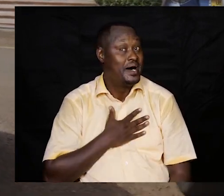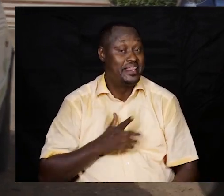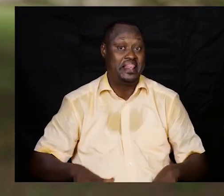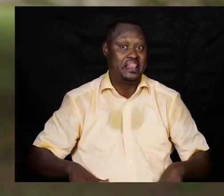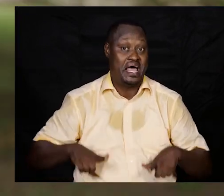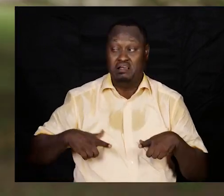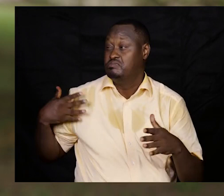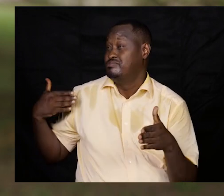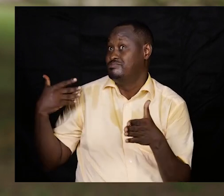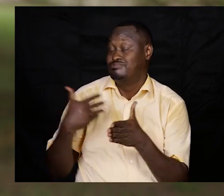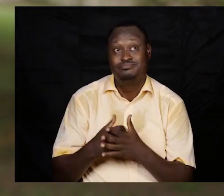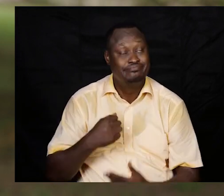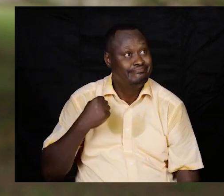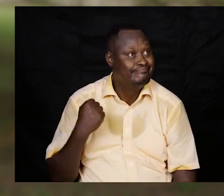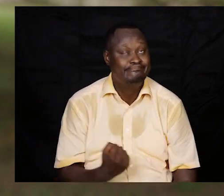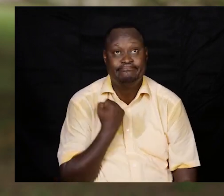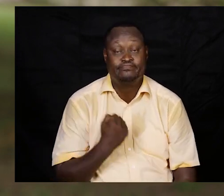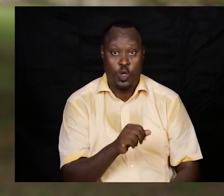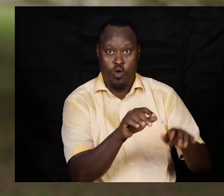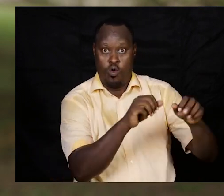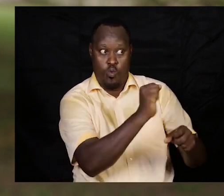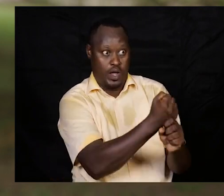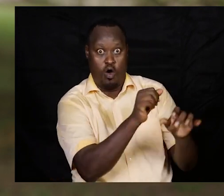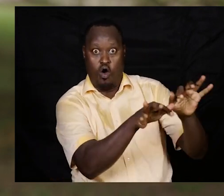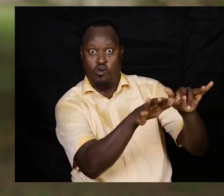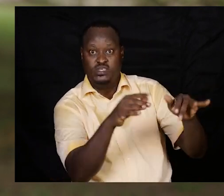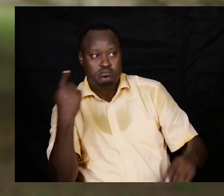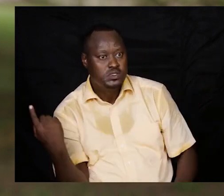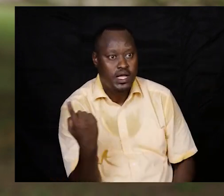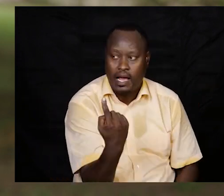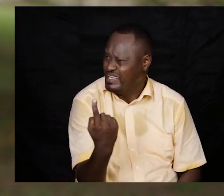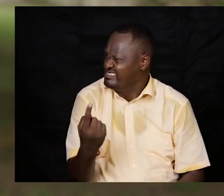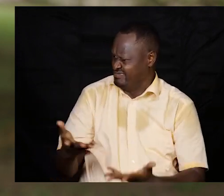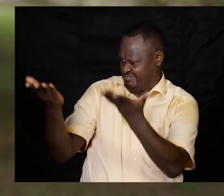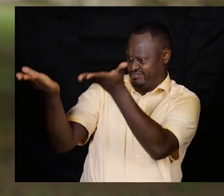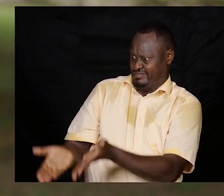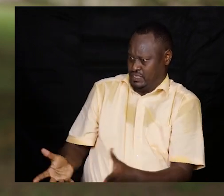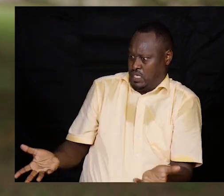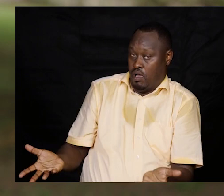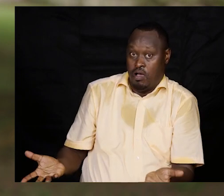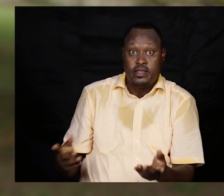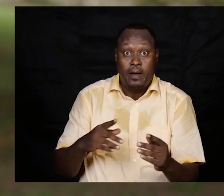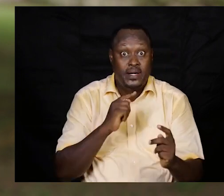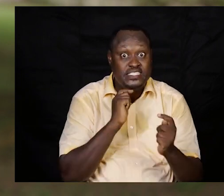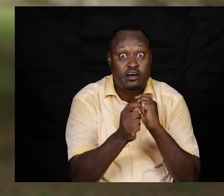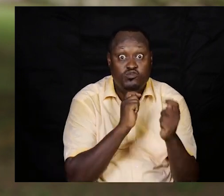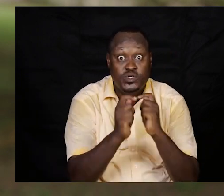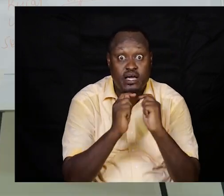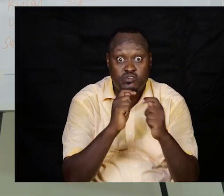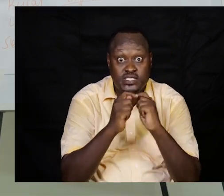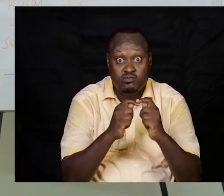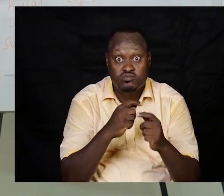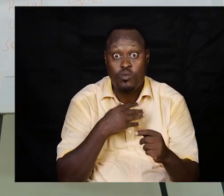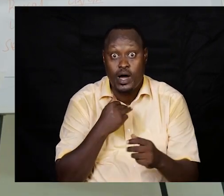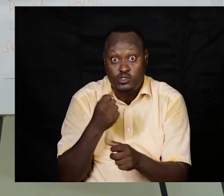life because wherever I could go to an office, I used to be discriminated. Like we sit on an interview panel, they